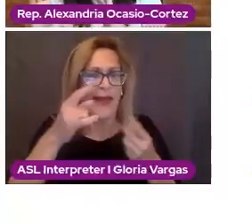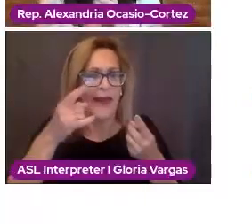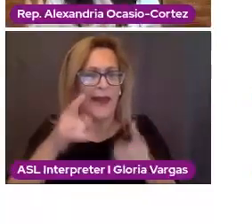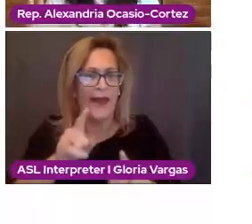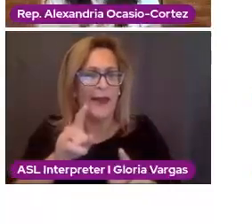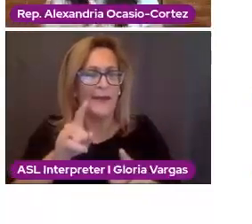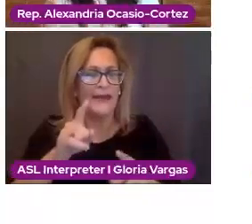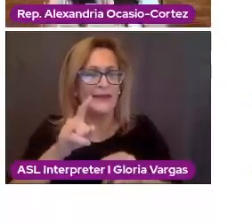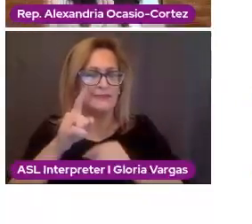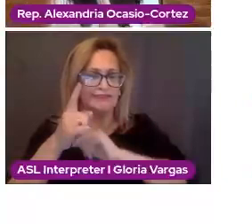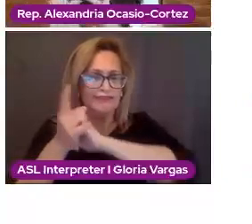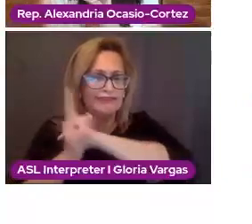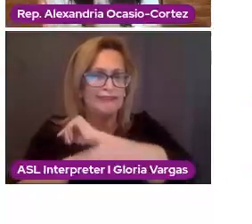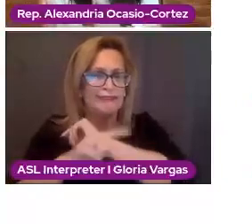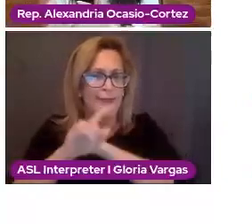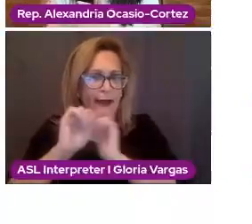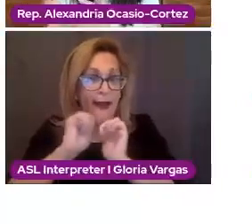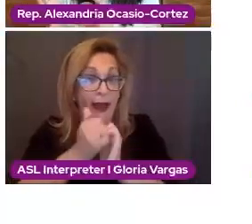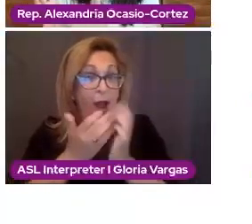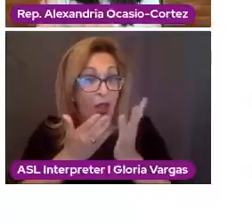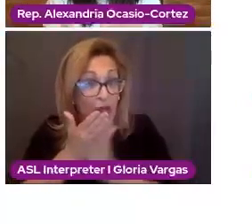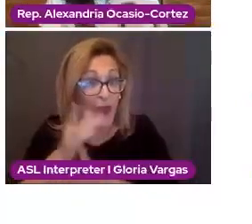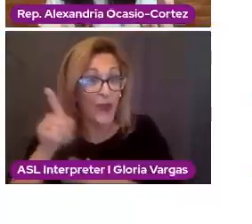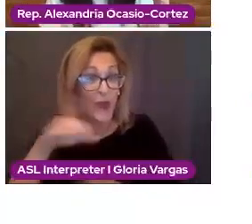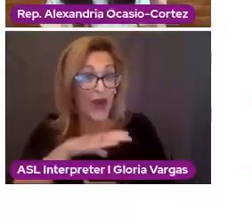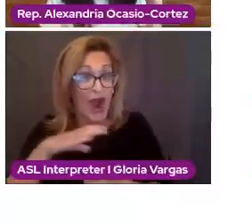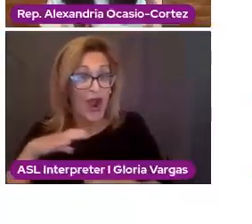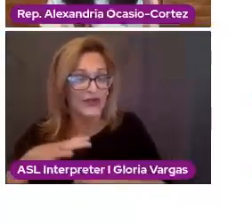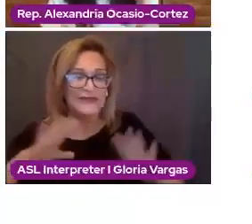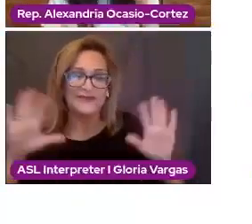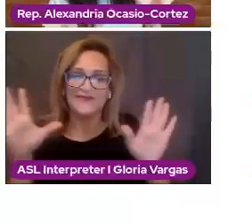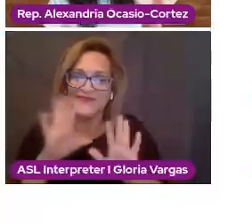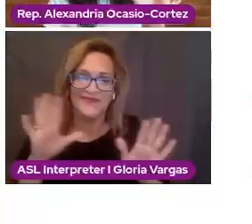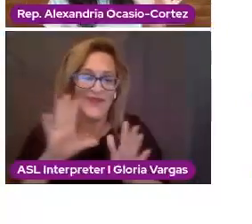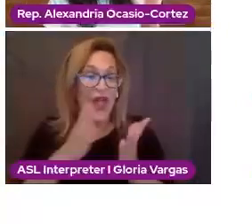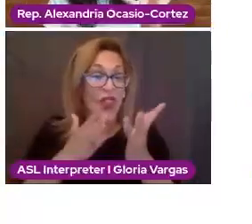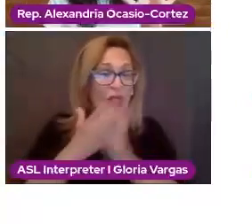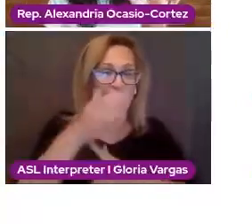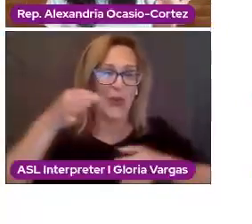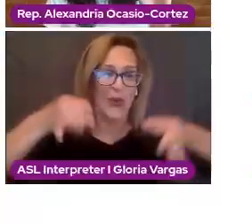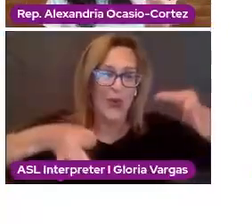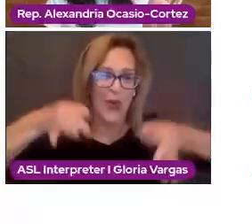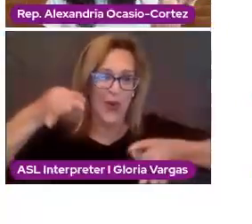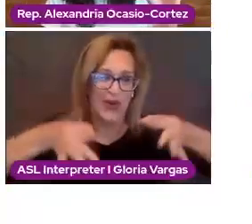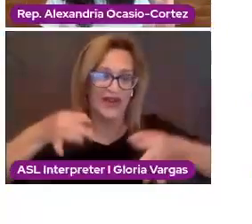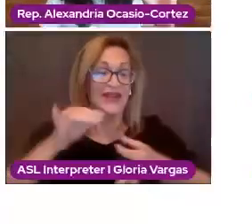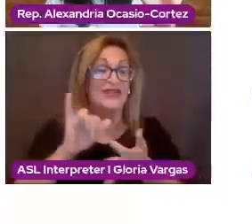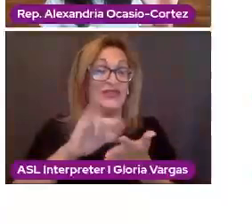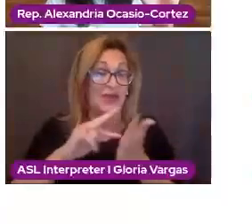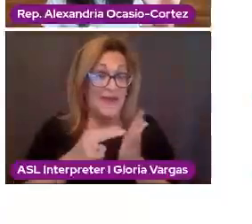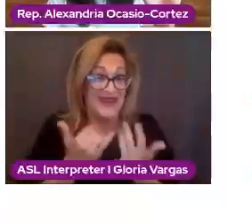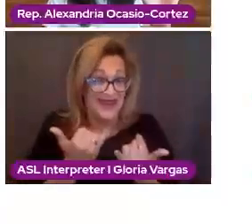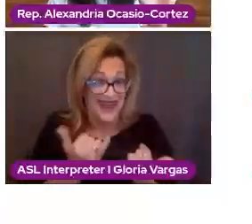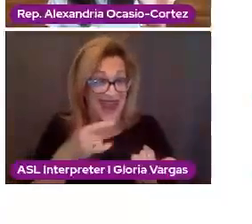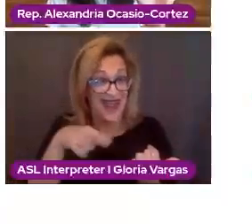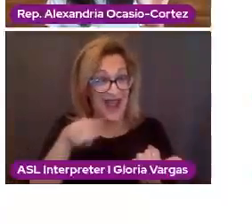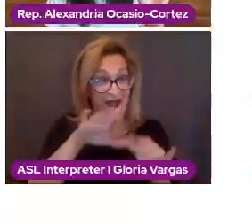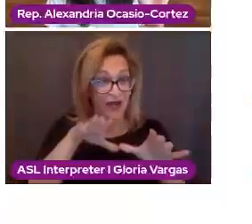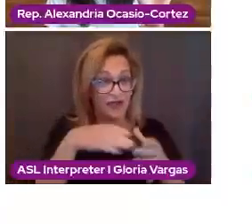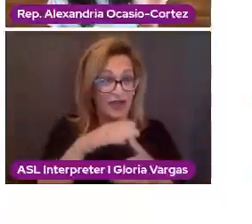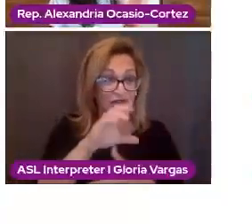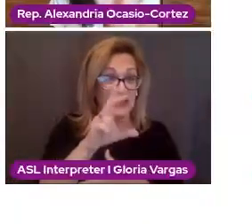court. And that is where the Department of Justice steps in. So the January 6th committee hearings, Congress, we